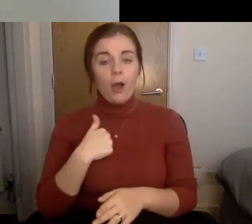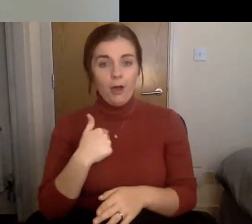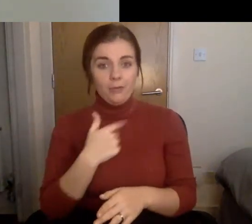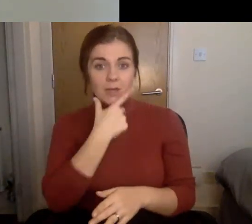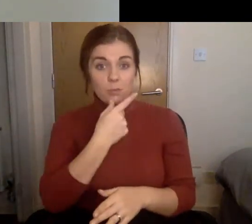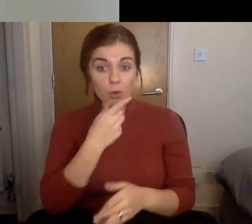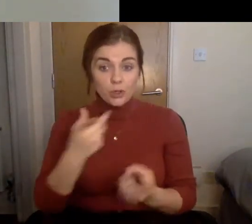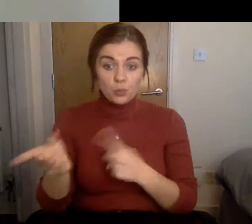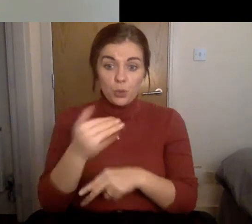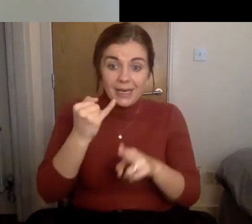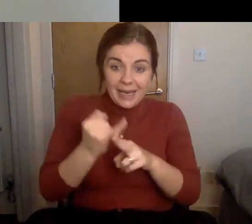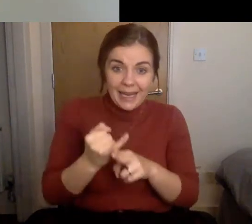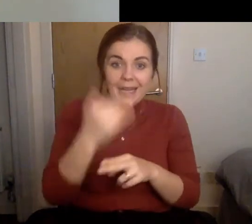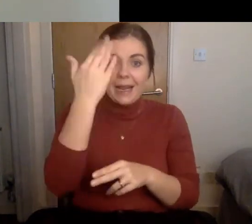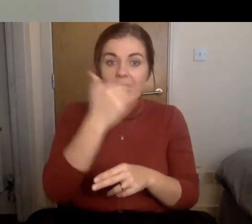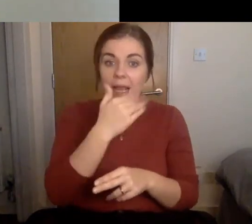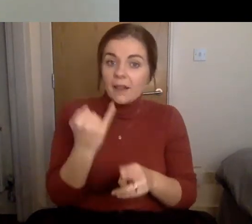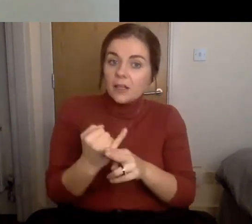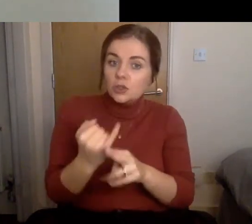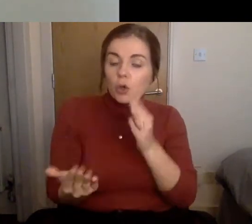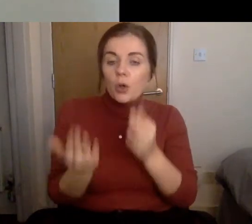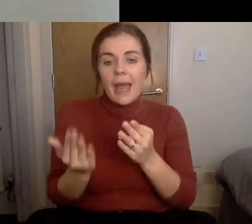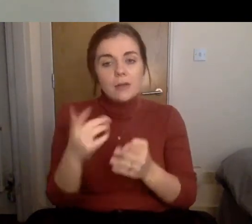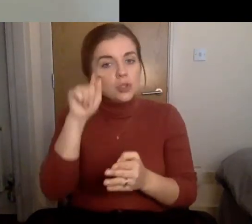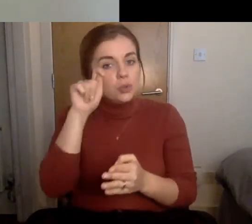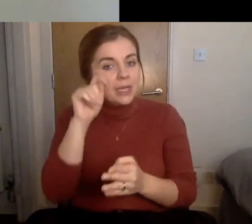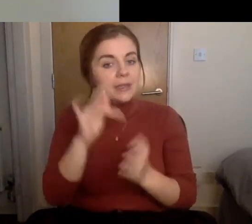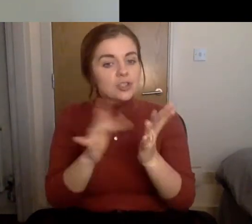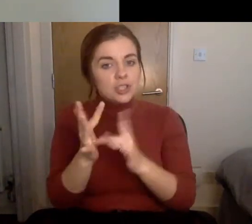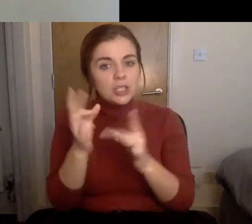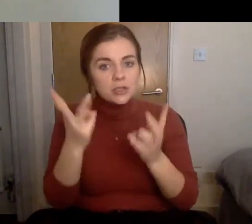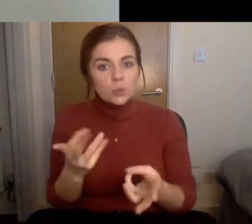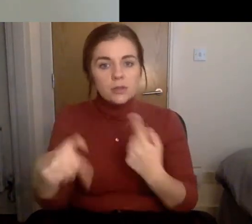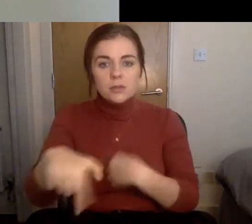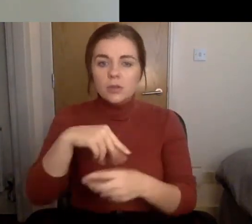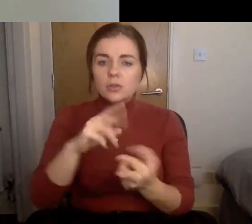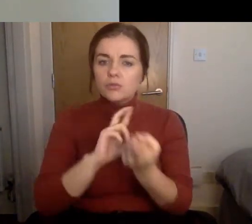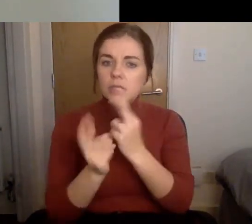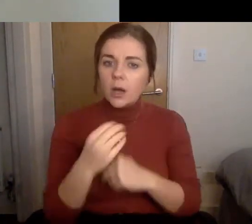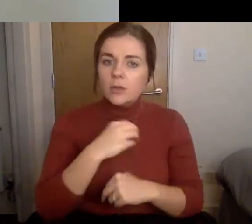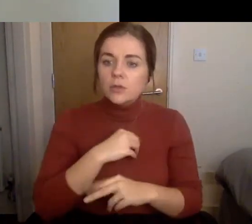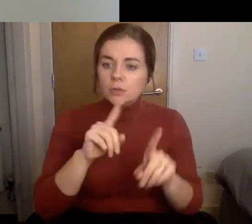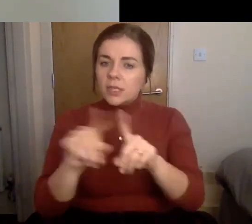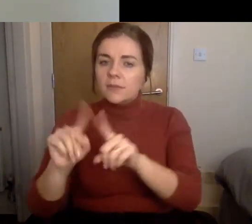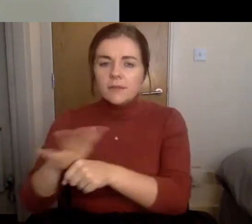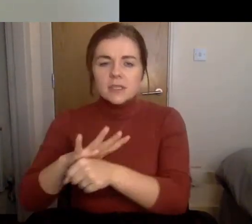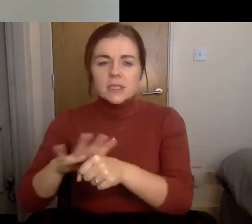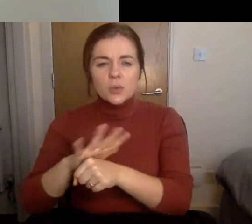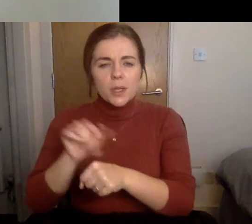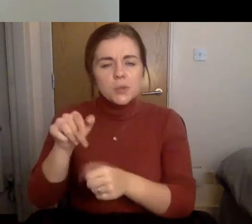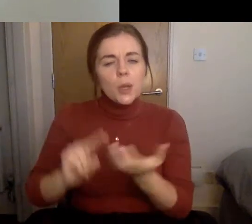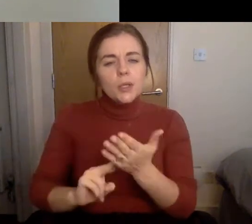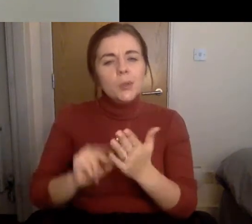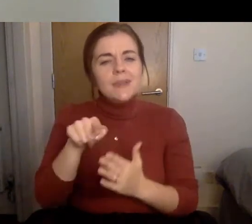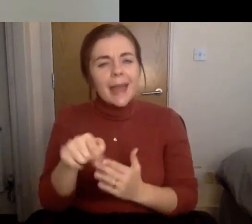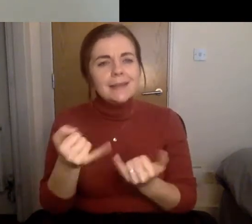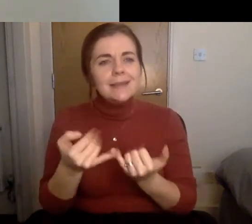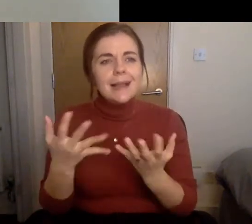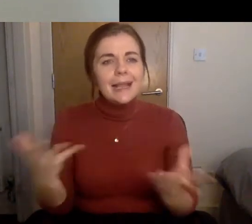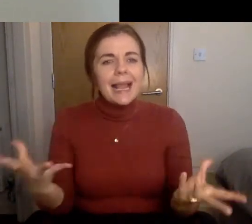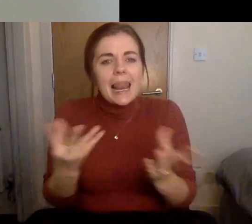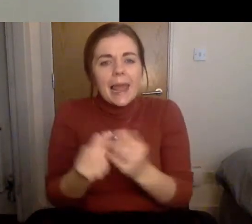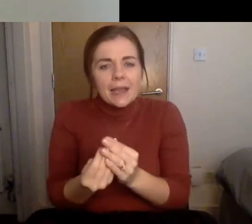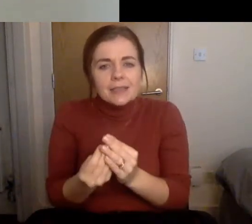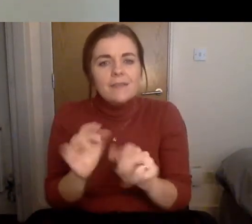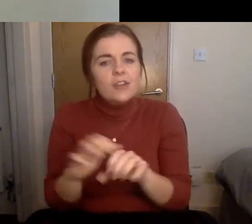school, and how would Jesus want us to respond to this situation? And you'd use that as kind of a collective for the